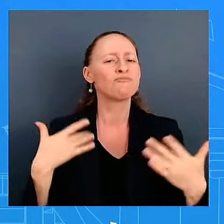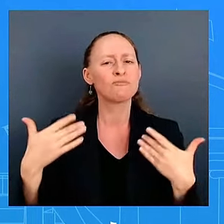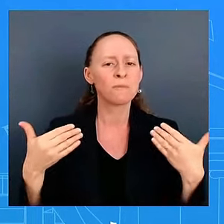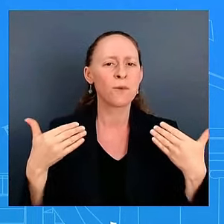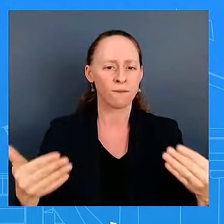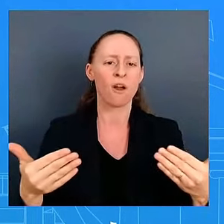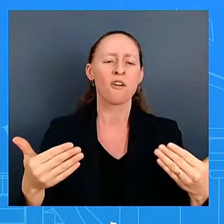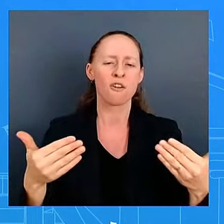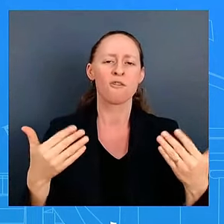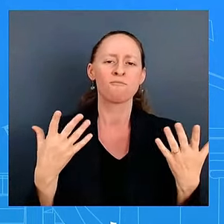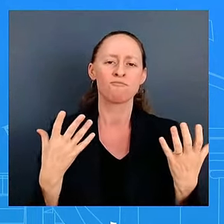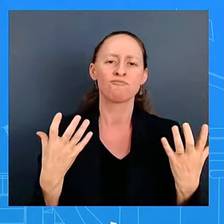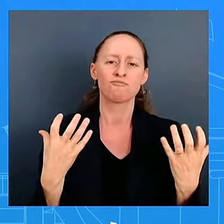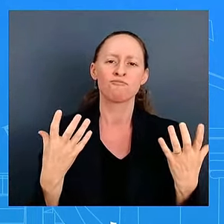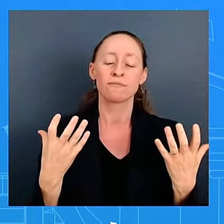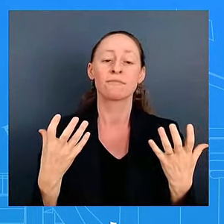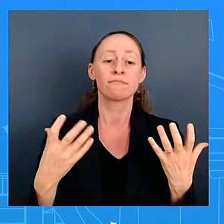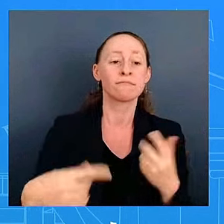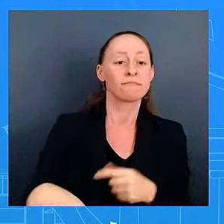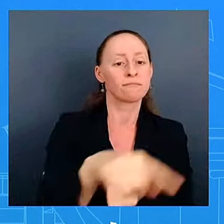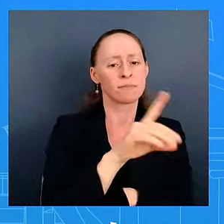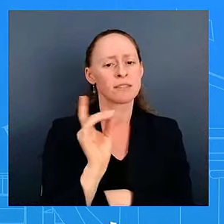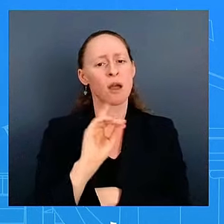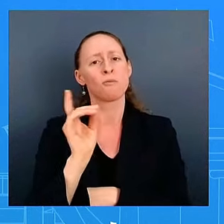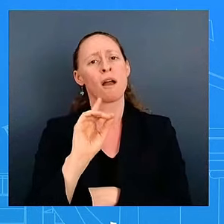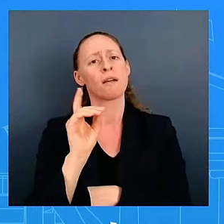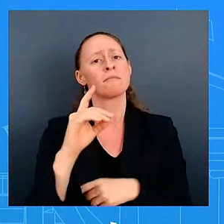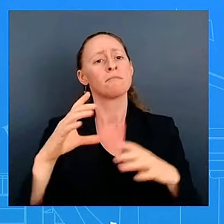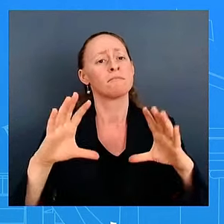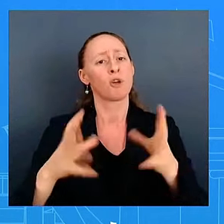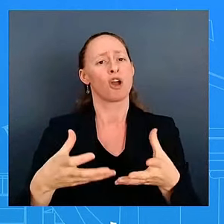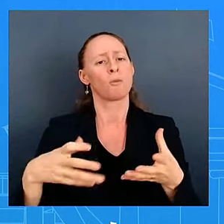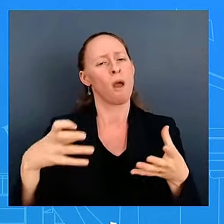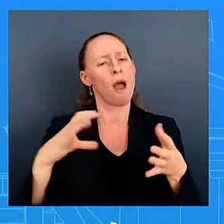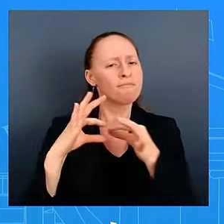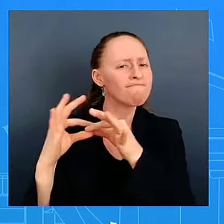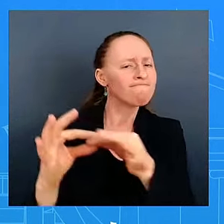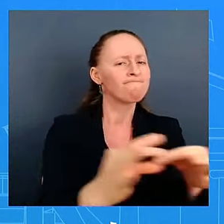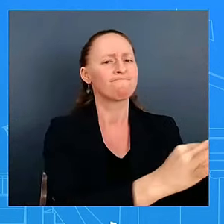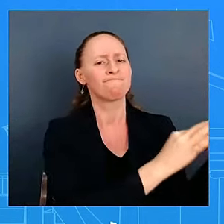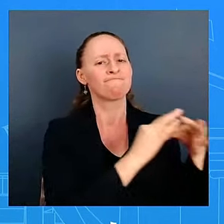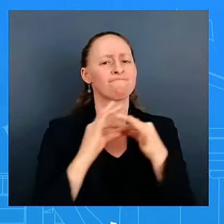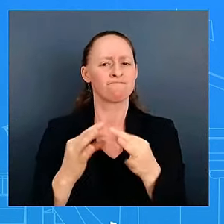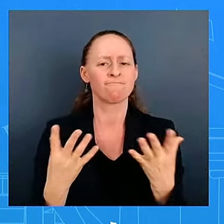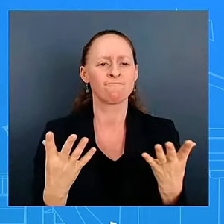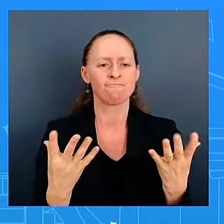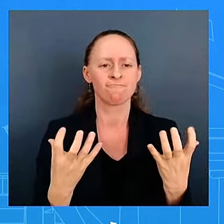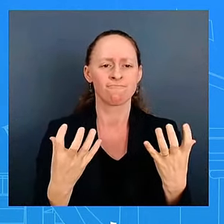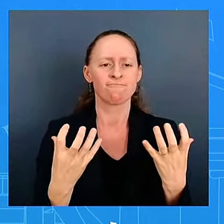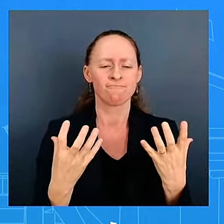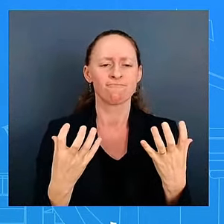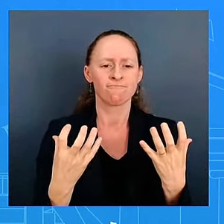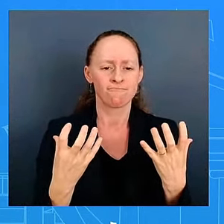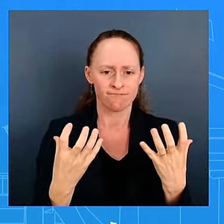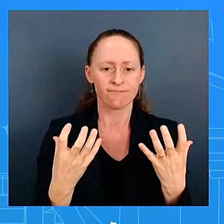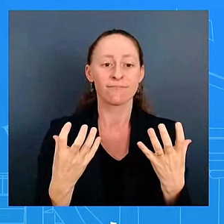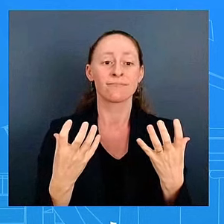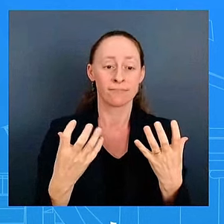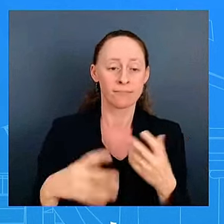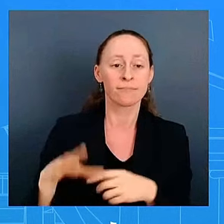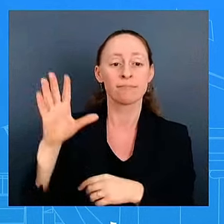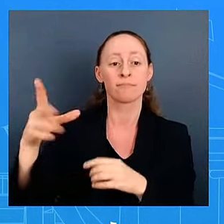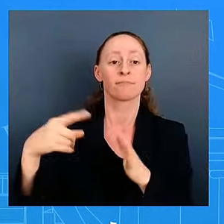unite the party, continuing to unite the party. We heard from Representative Meeks, who said the Democrats, the congressional Democrats, came out of the meeting